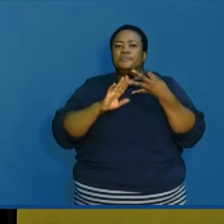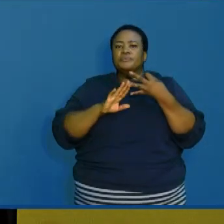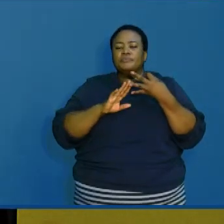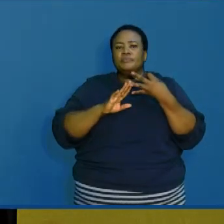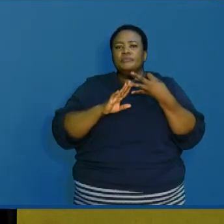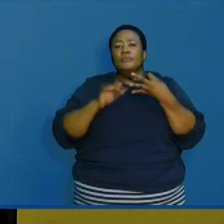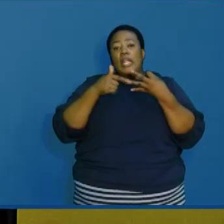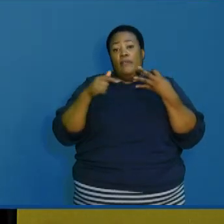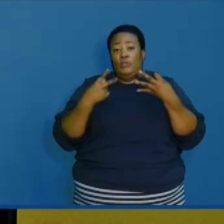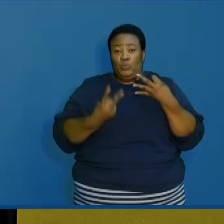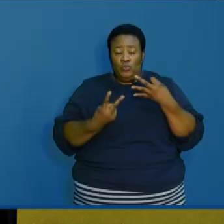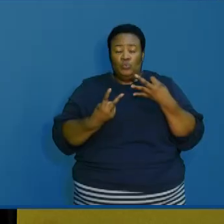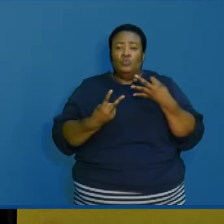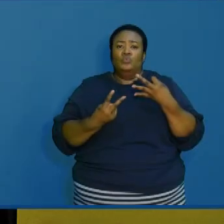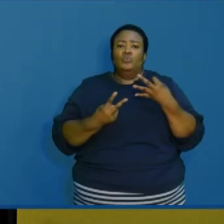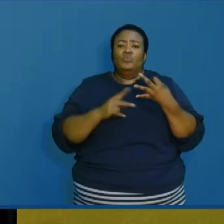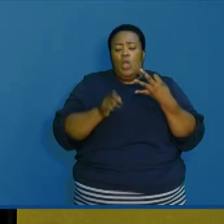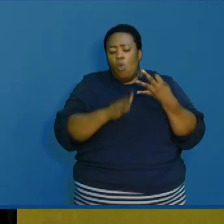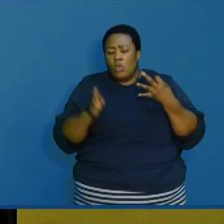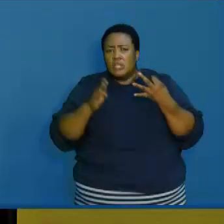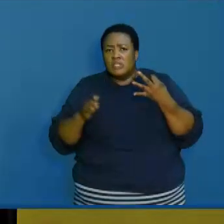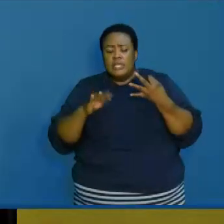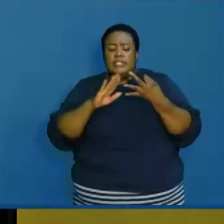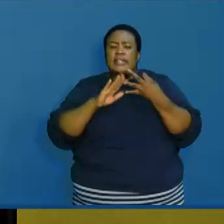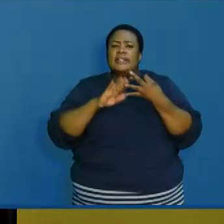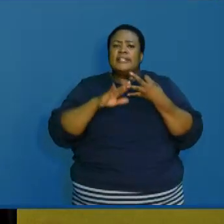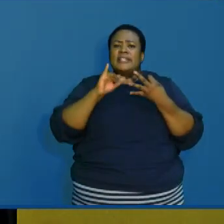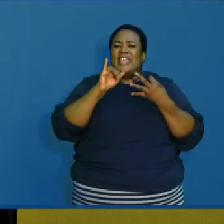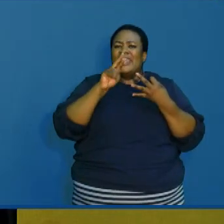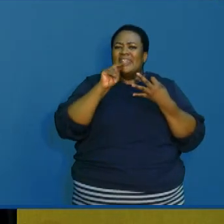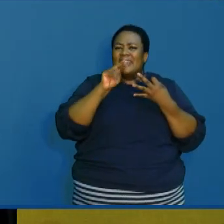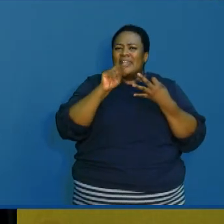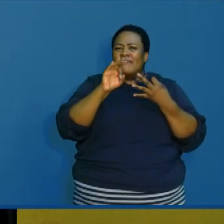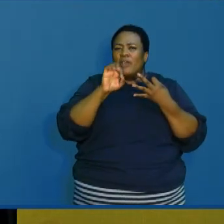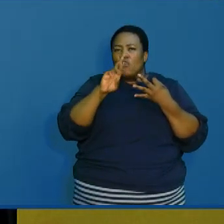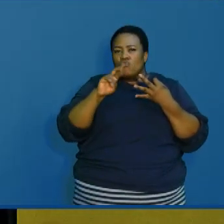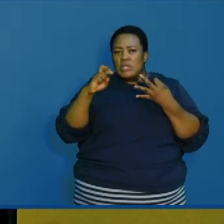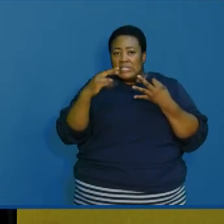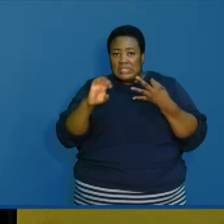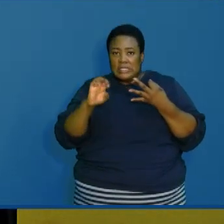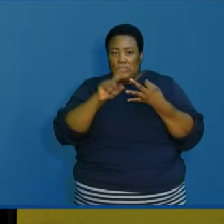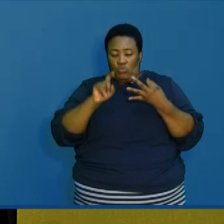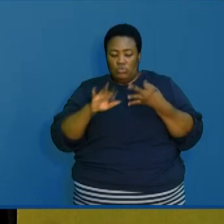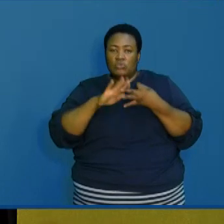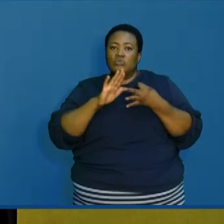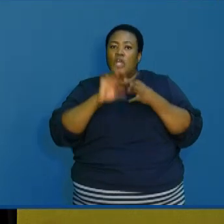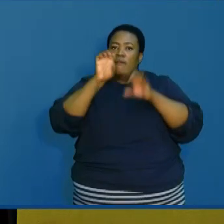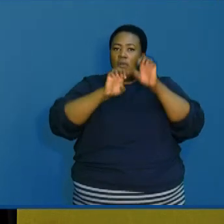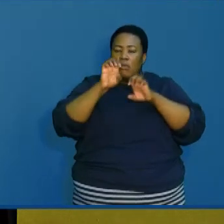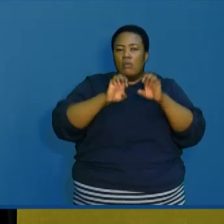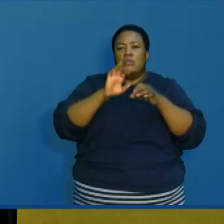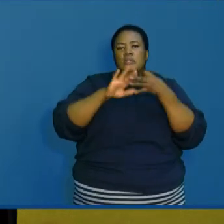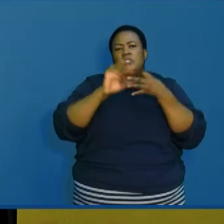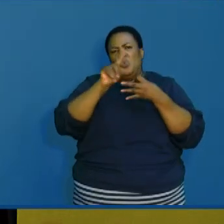questions, level 2, inference questions, level 3, evaluation and appreciation